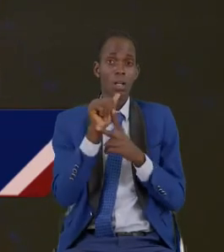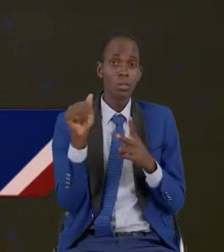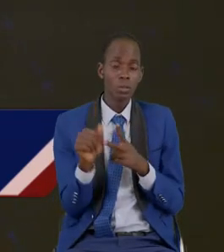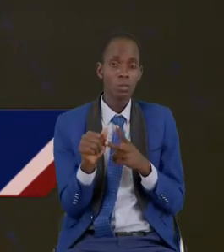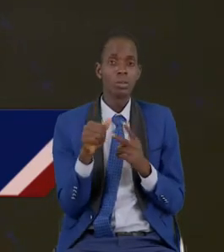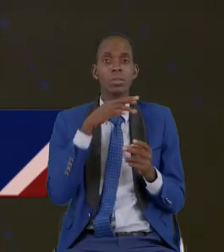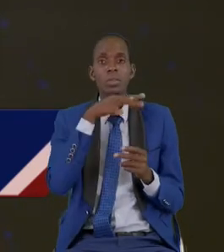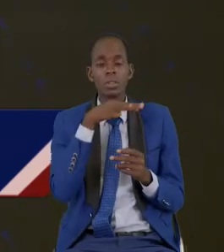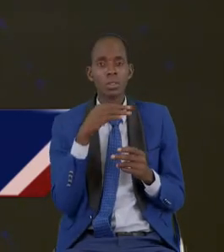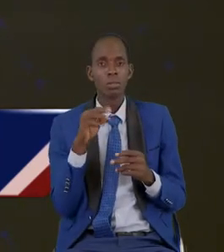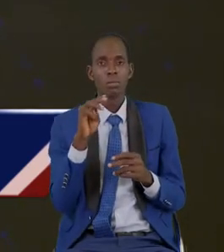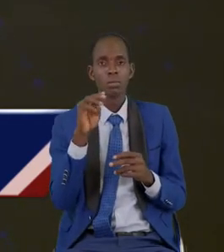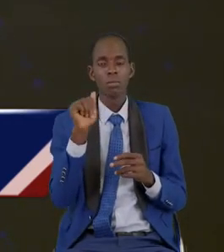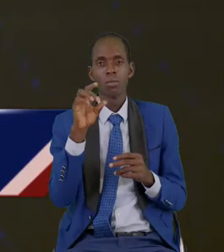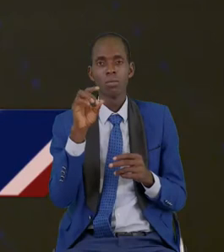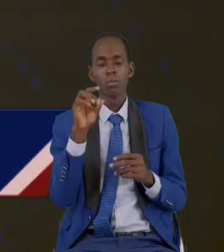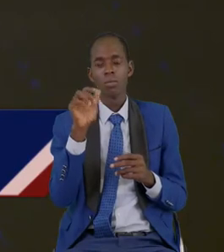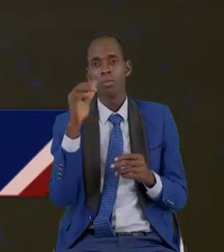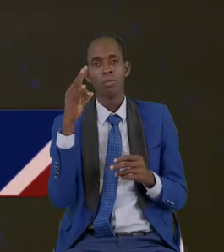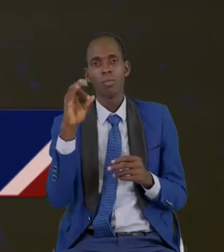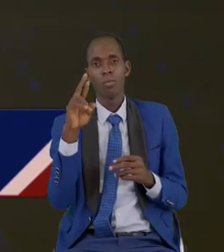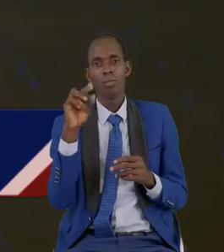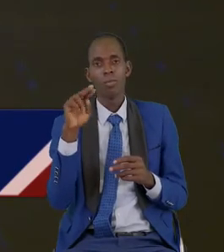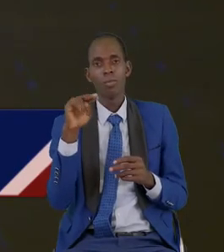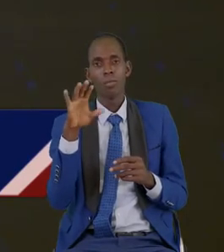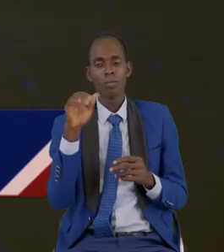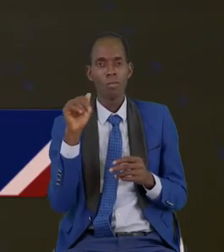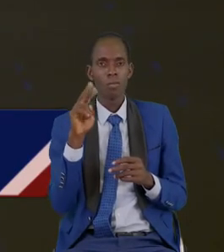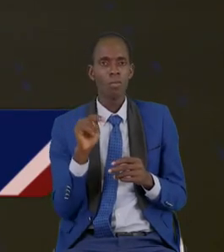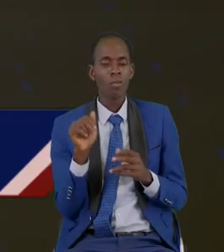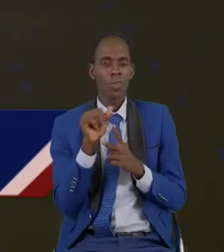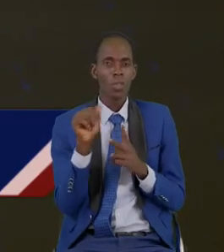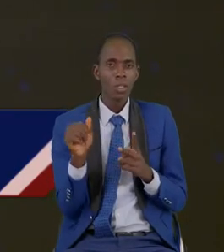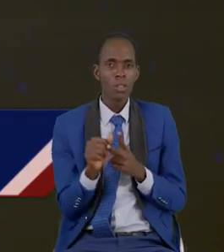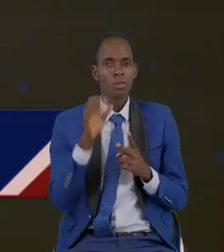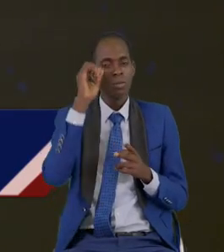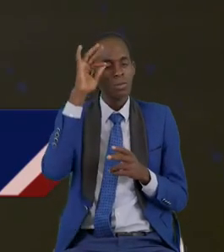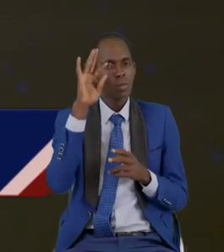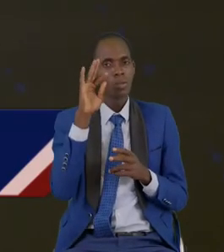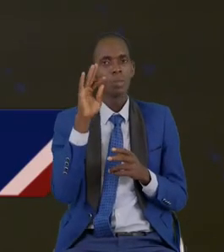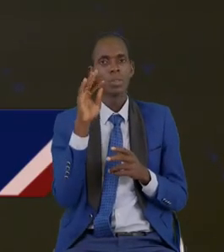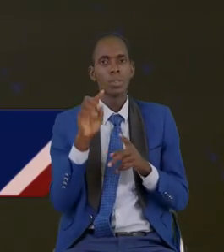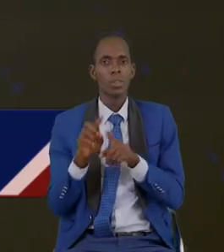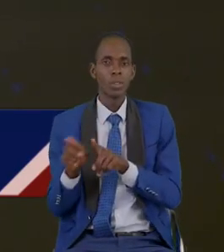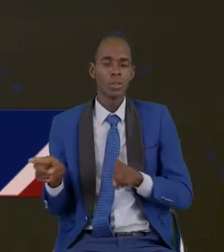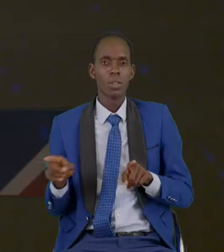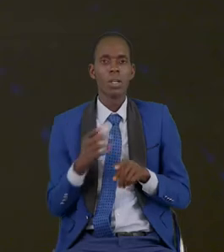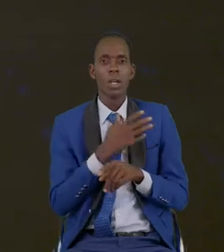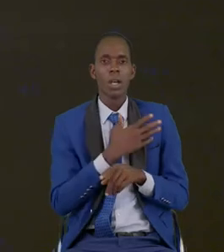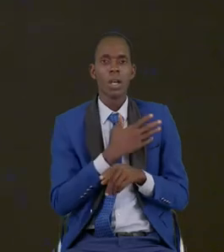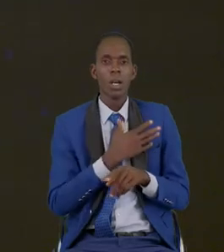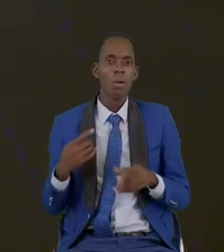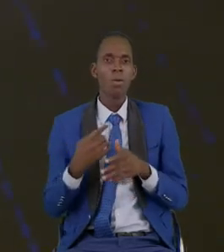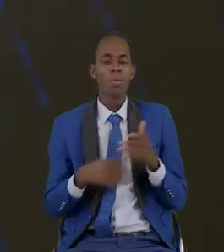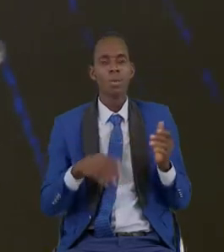verse 20, it tells us idolatry, witchcraft, hatred, variance, emulations. Emulations.